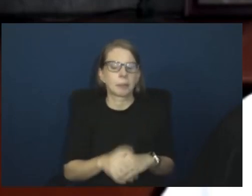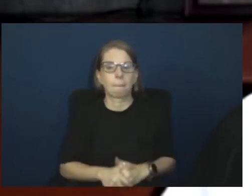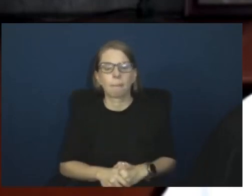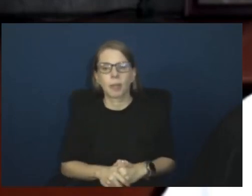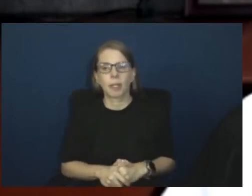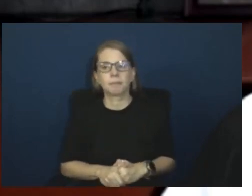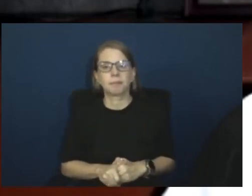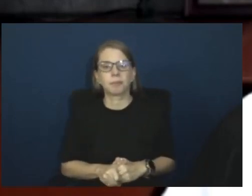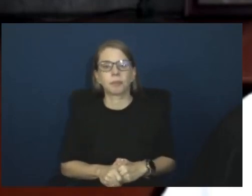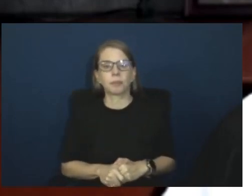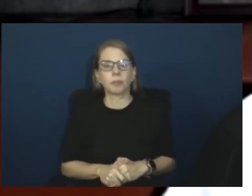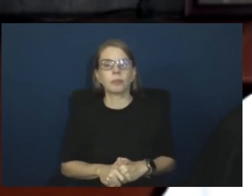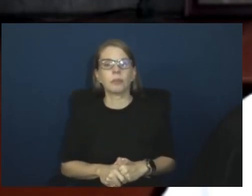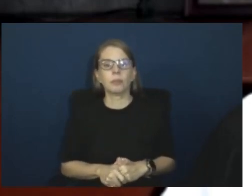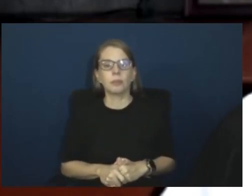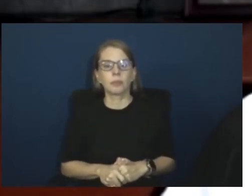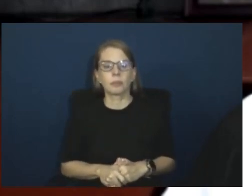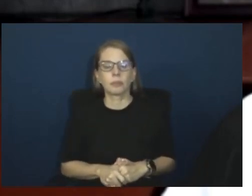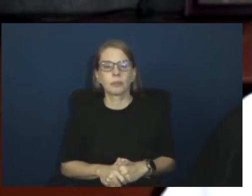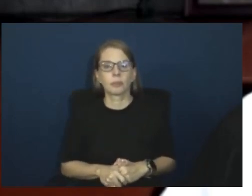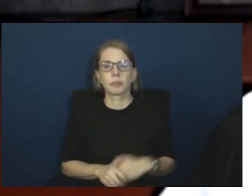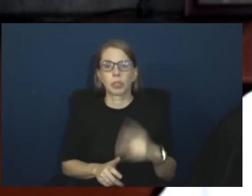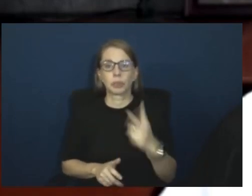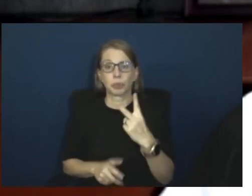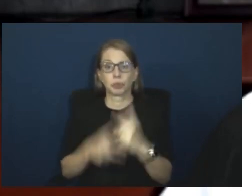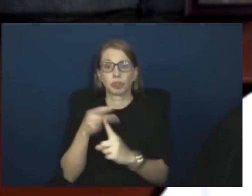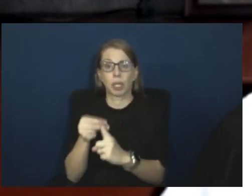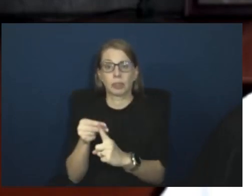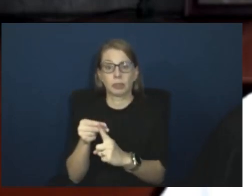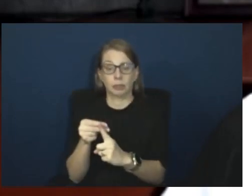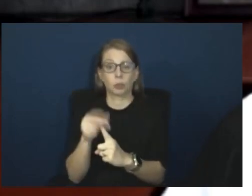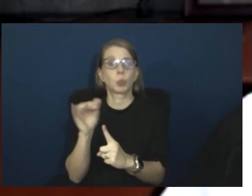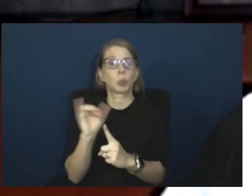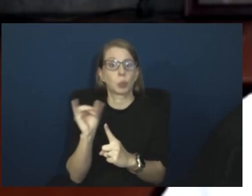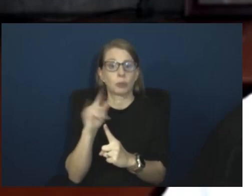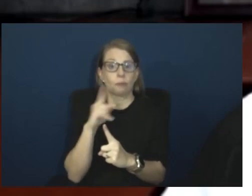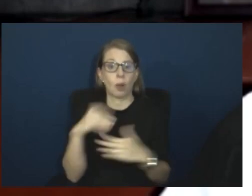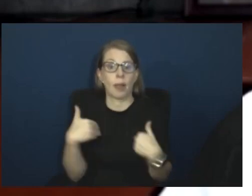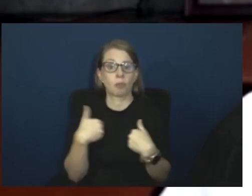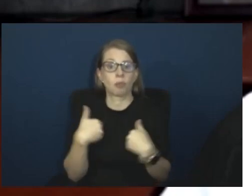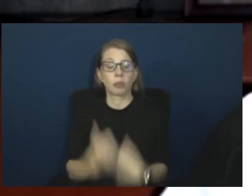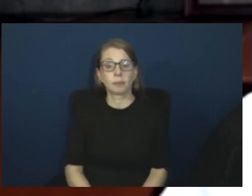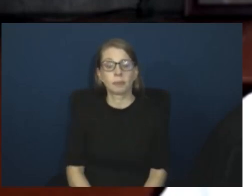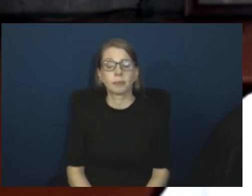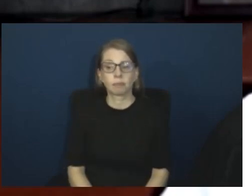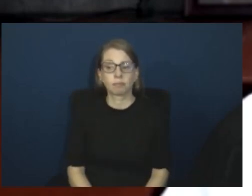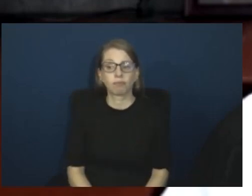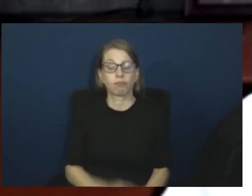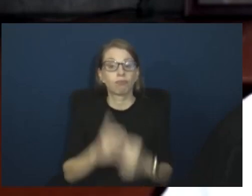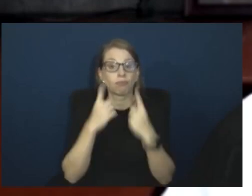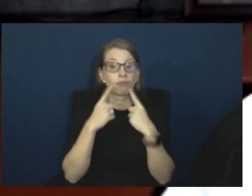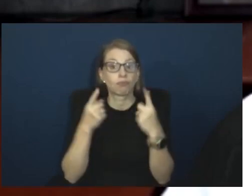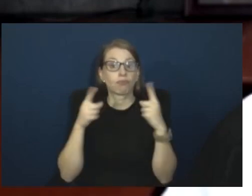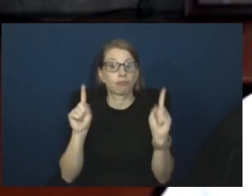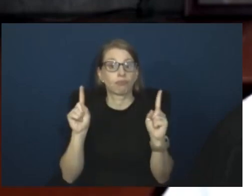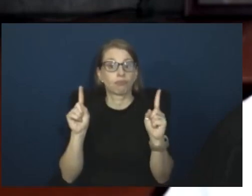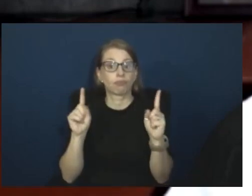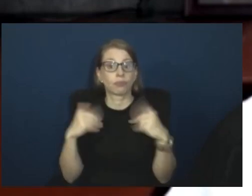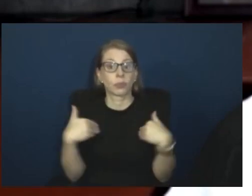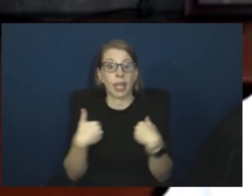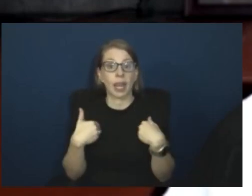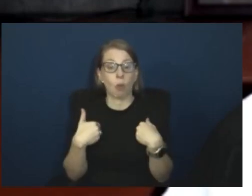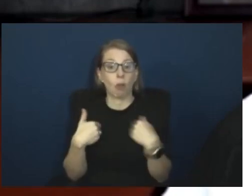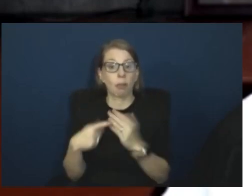it is given in 2 shots, and so it worked very well in the animal models